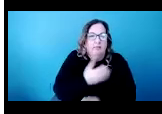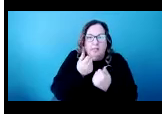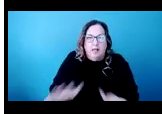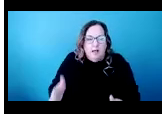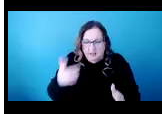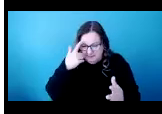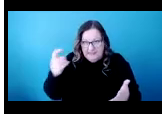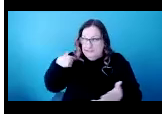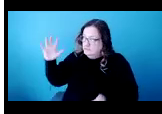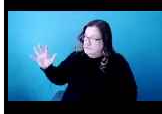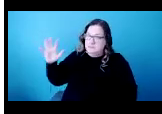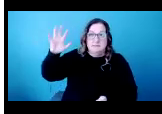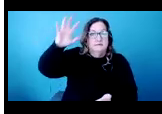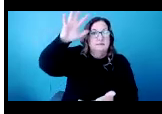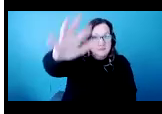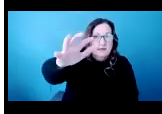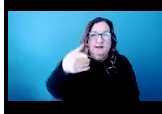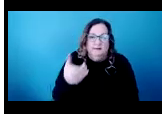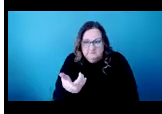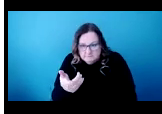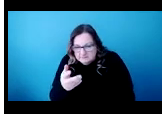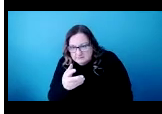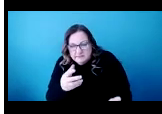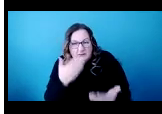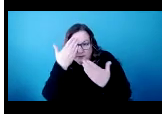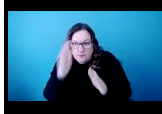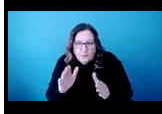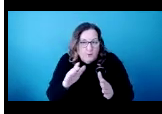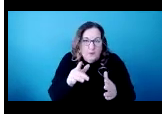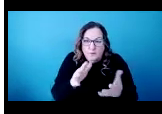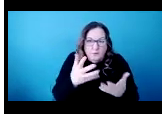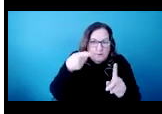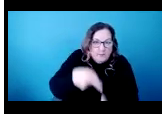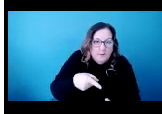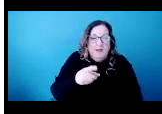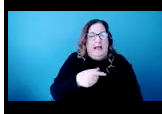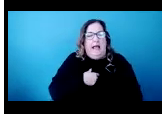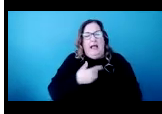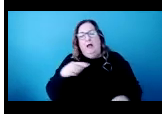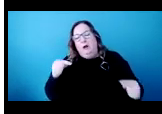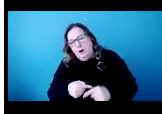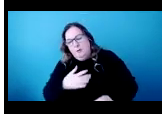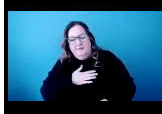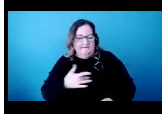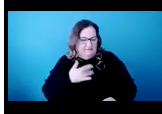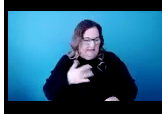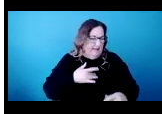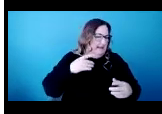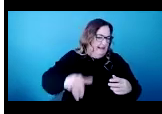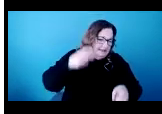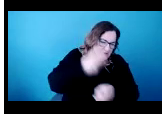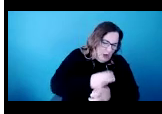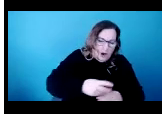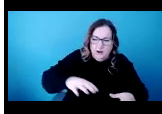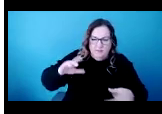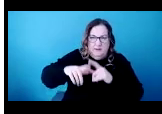lot of like feeling things and this hurt my everything, and it's very simple and